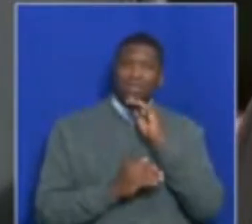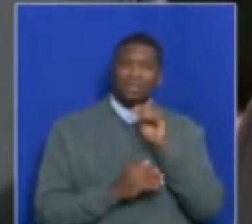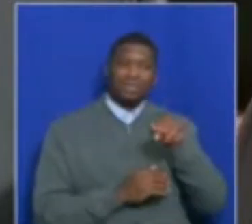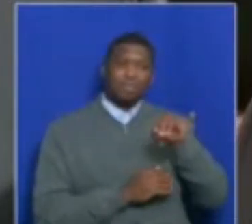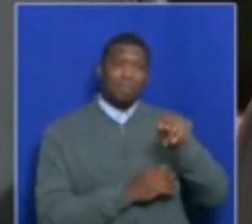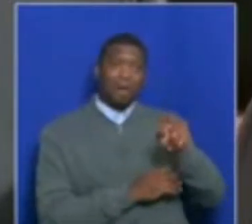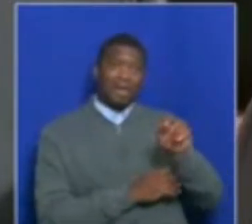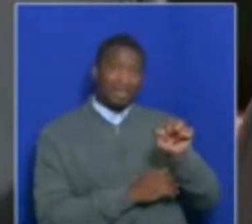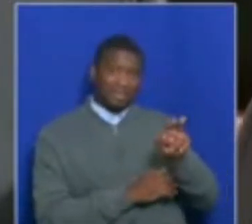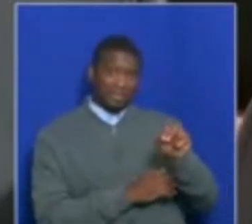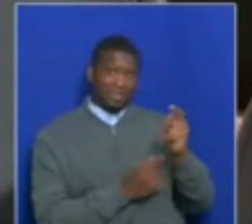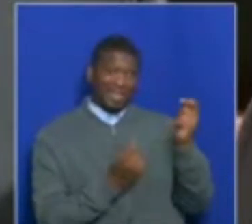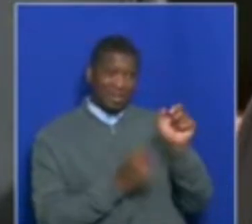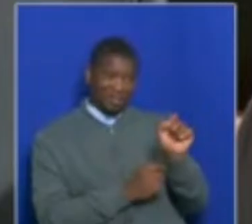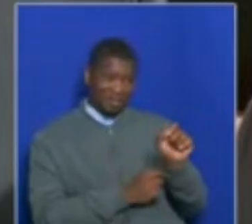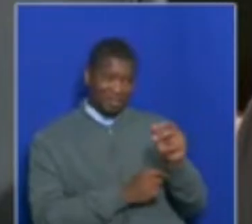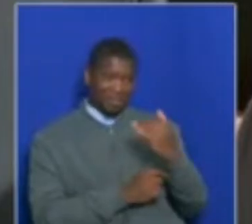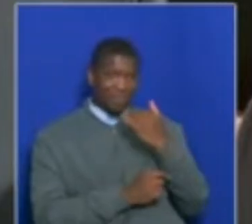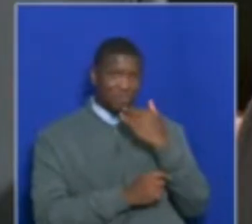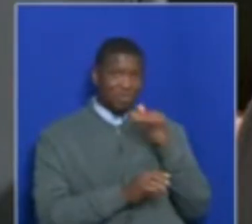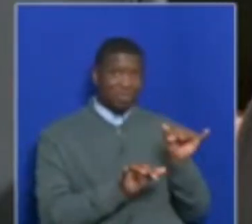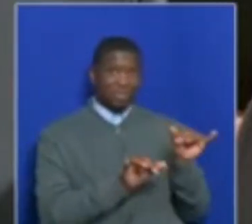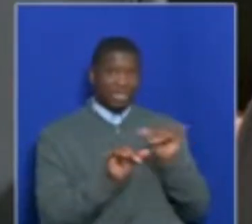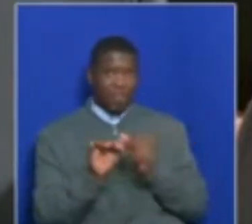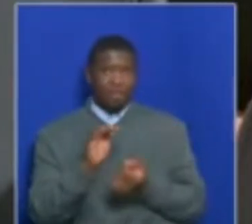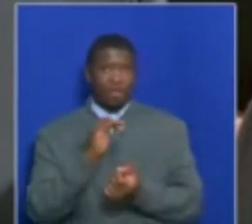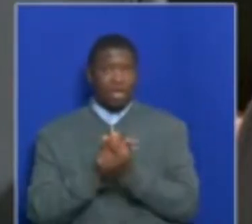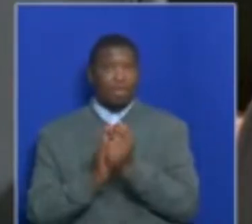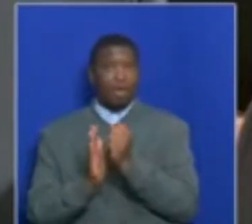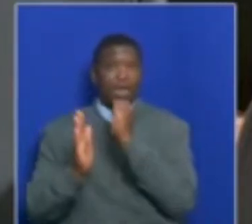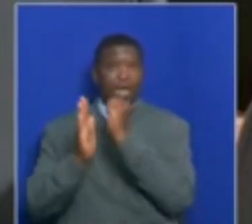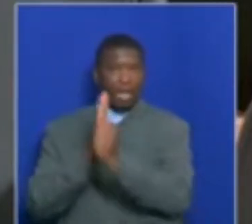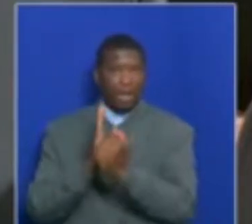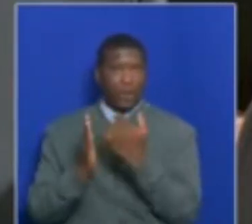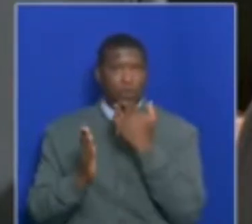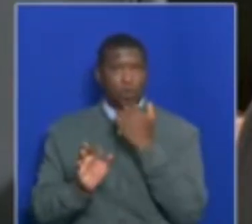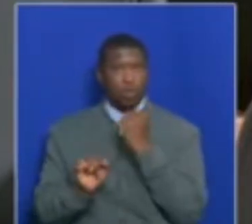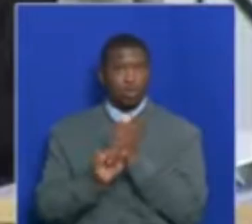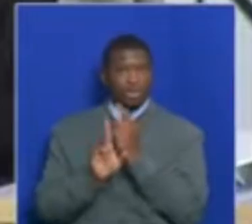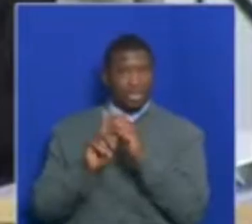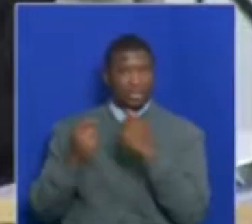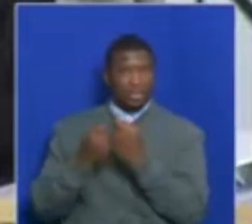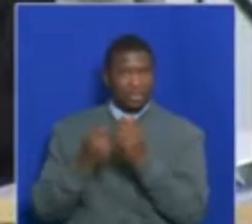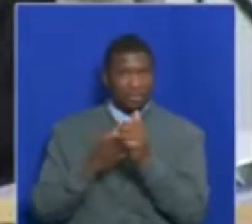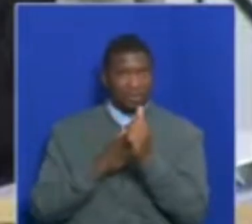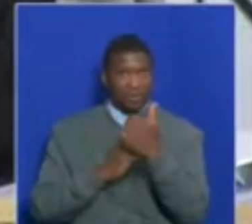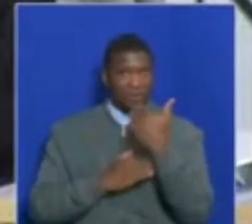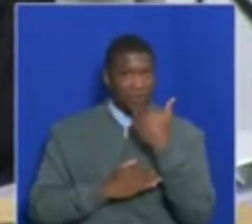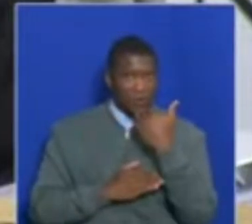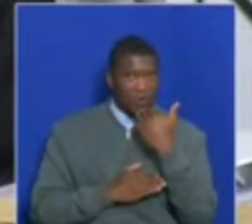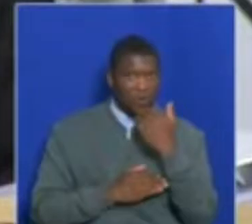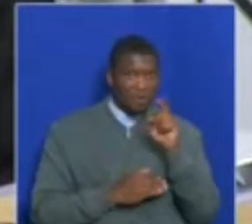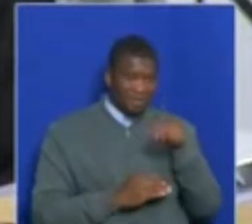is the complainant that was shot at by the task team under the control of Captain Rodriguez. That's correct. That's correct.